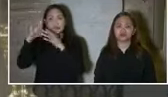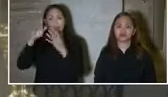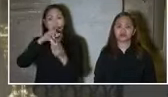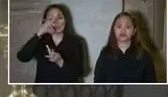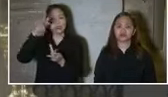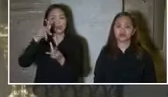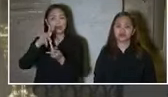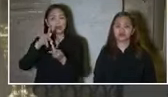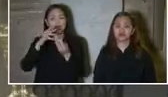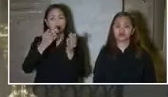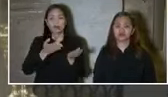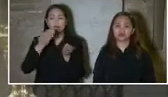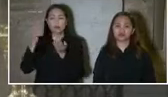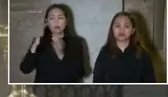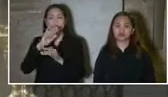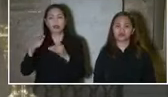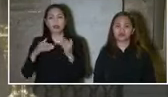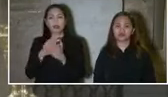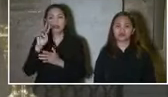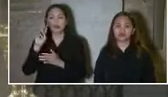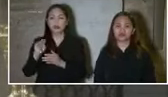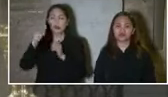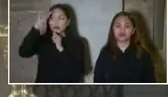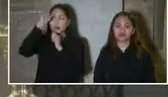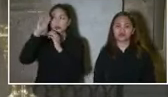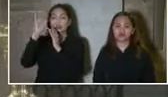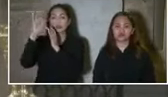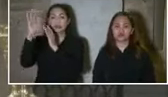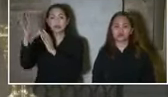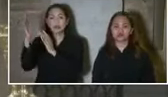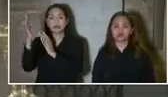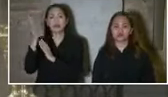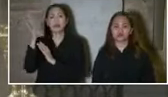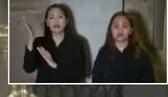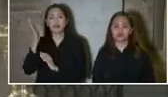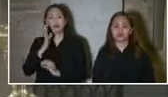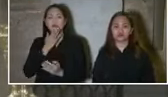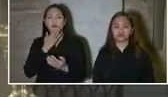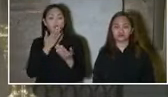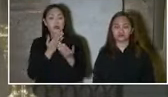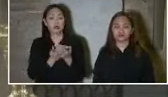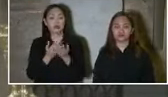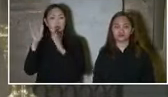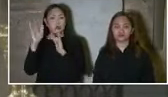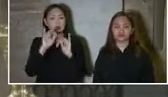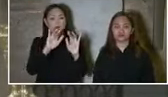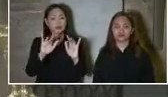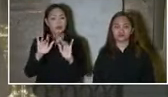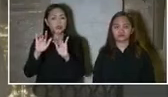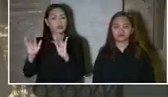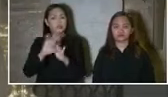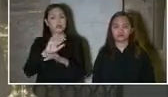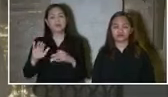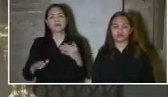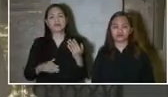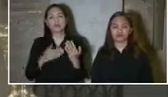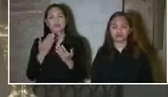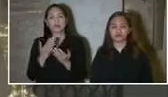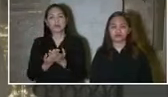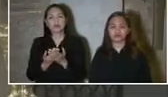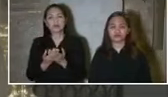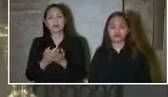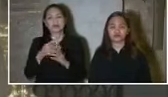bring all our needs to that Father who is kind and merciful to all. For